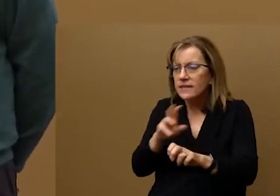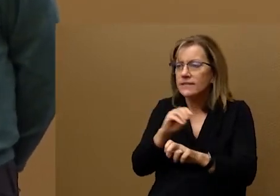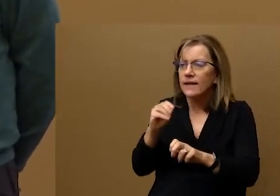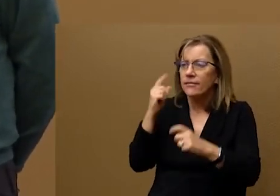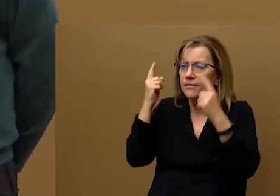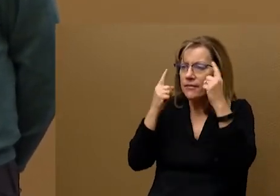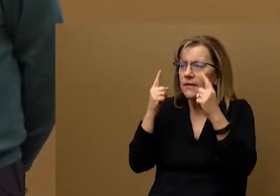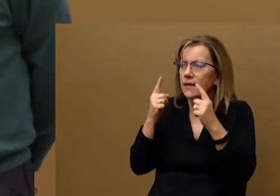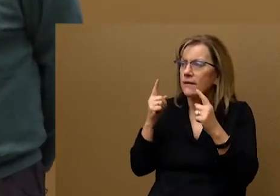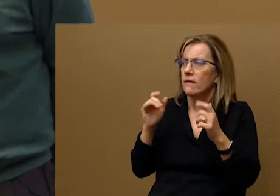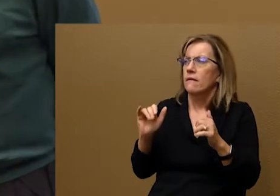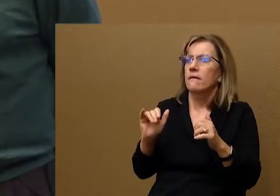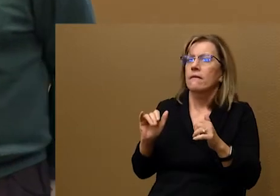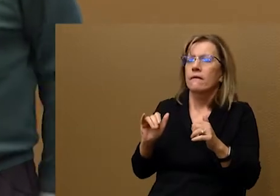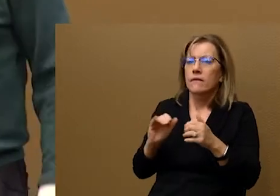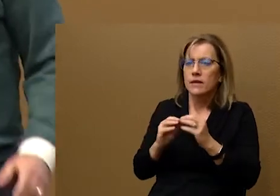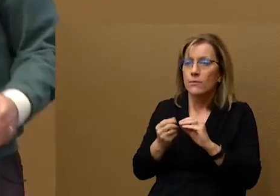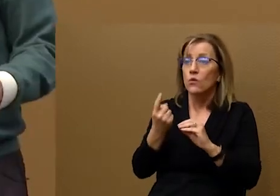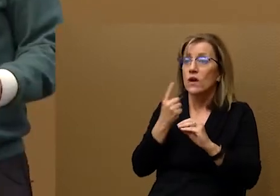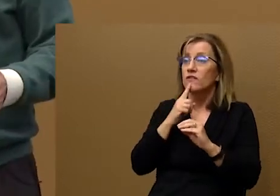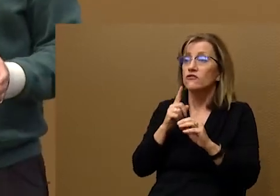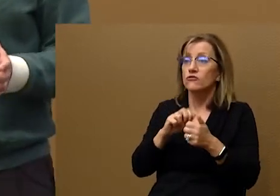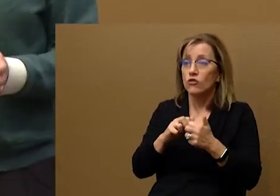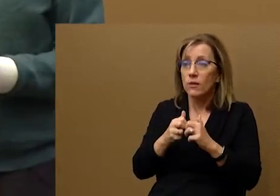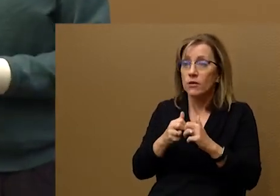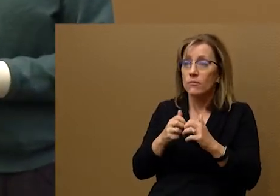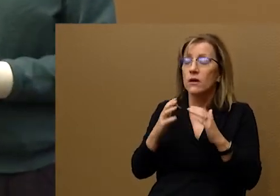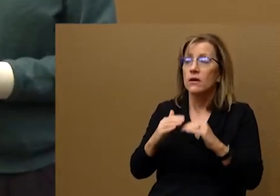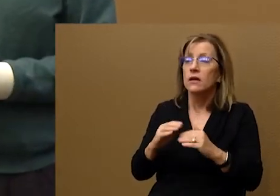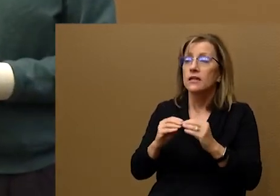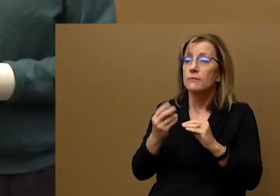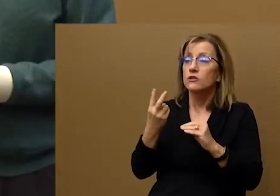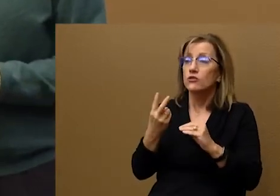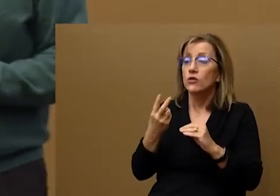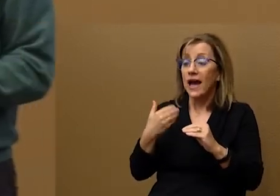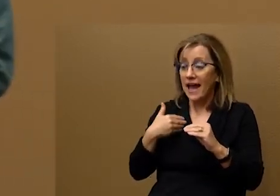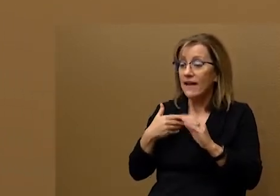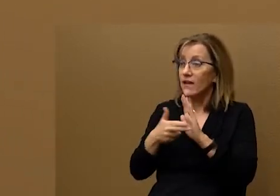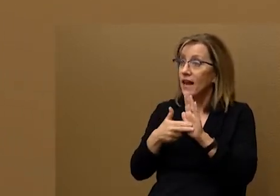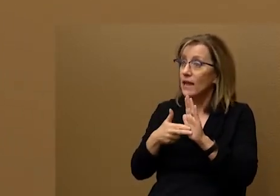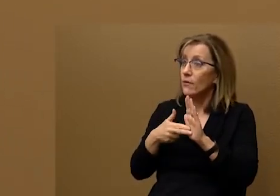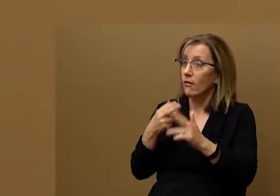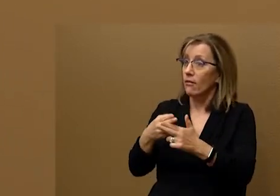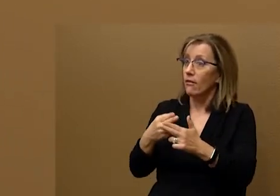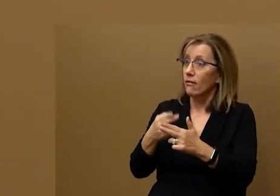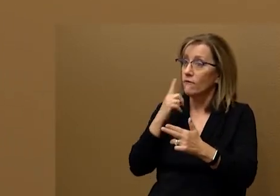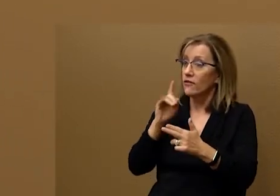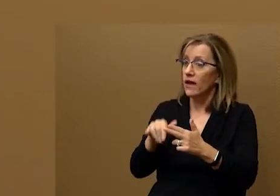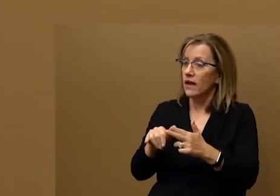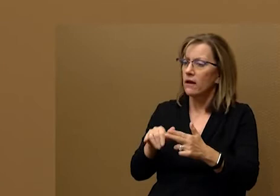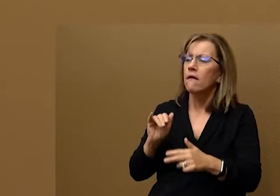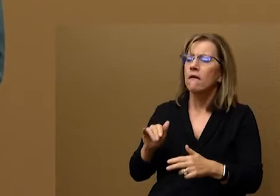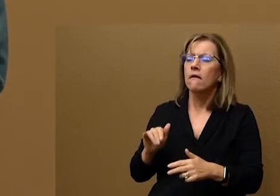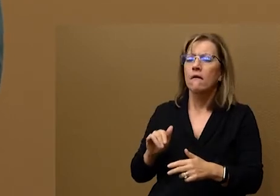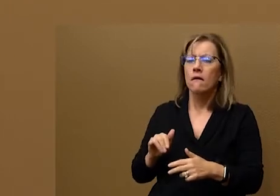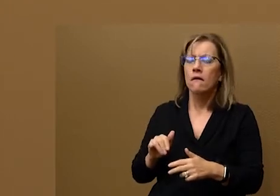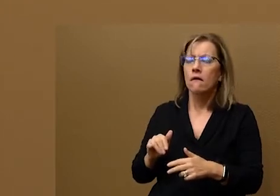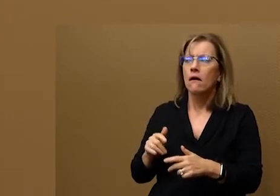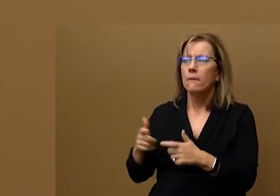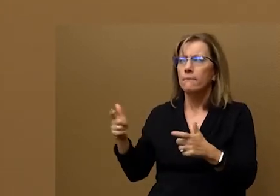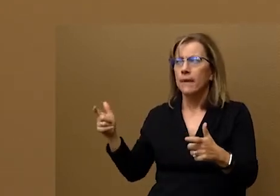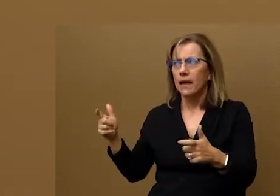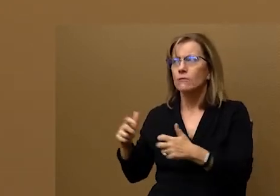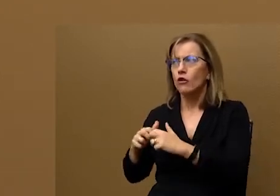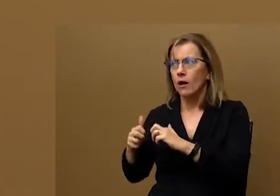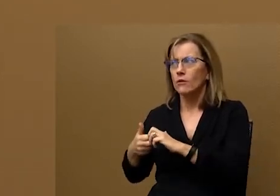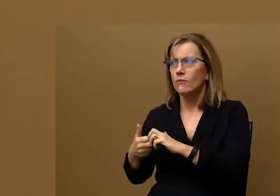analyze and to think. Okay, number one, there's a problem. Number two, I have a label for the problem. Now I begin to